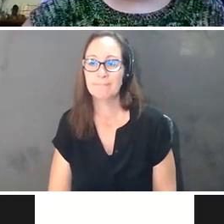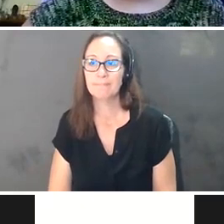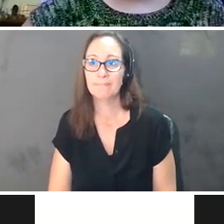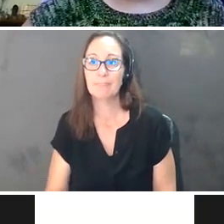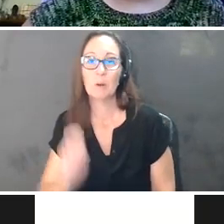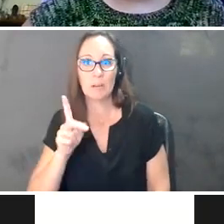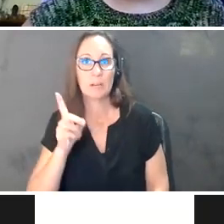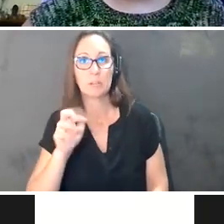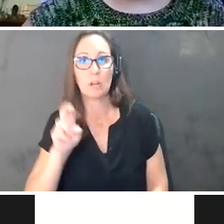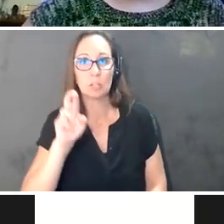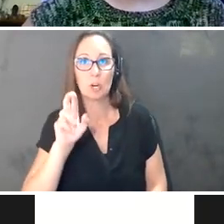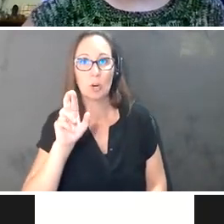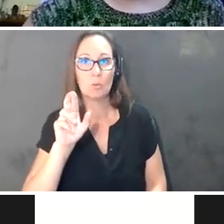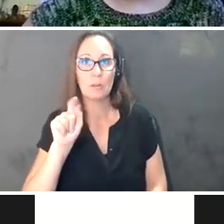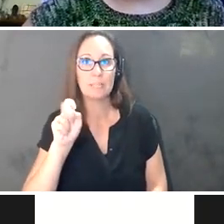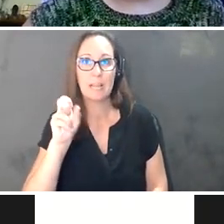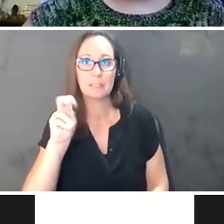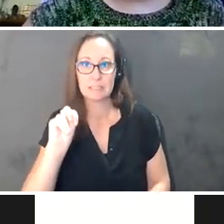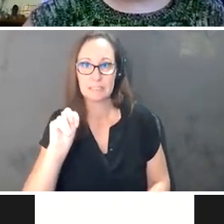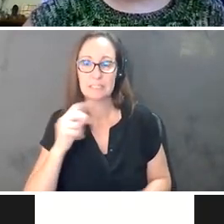Okay, so